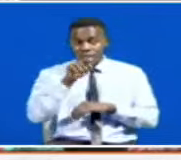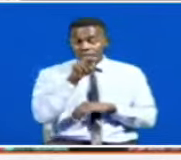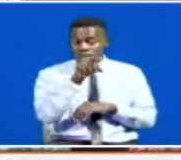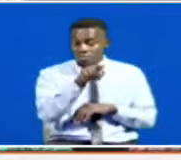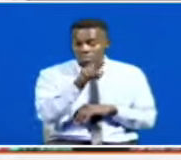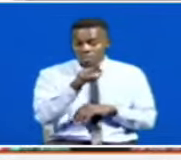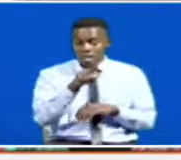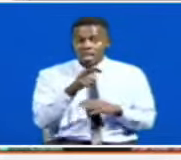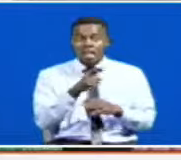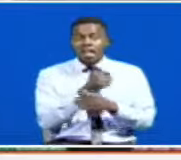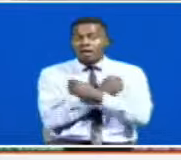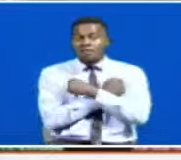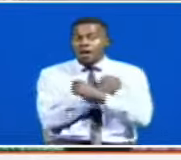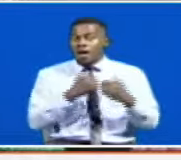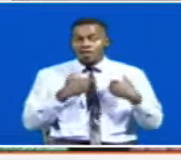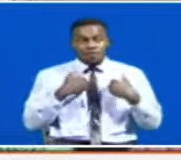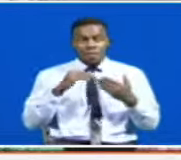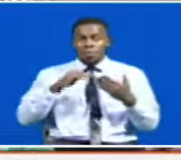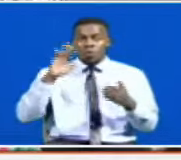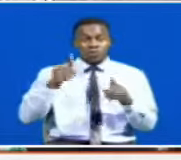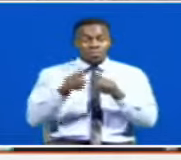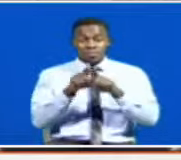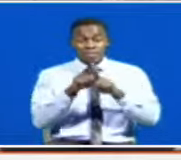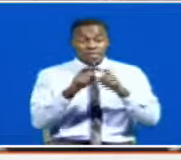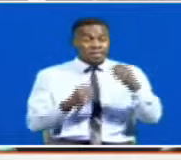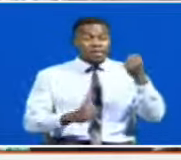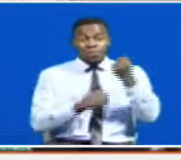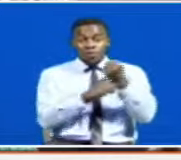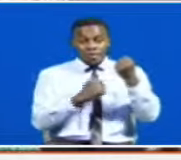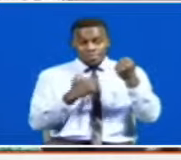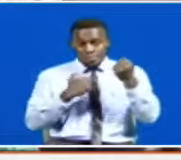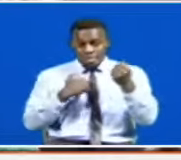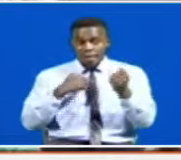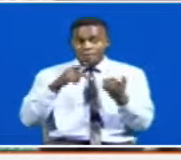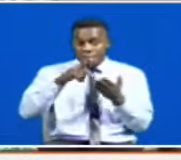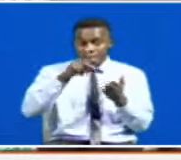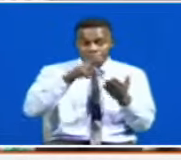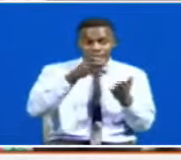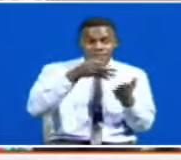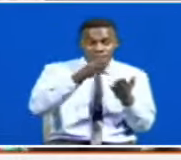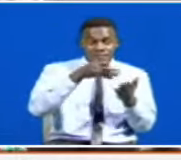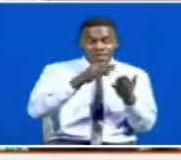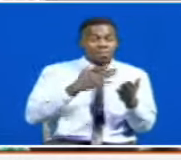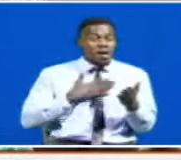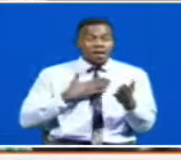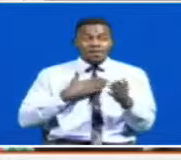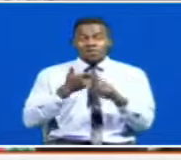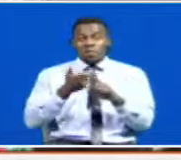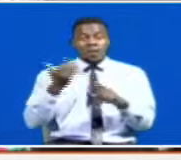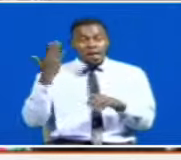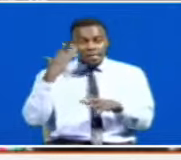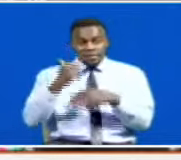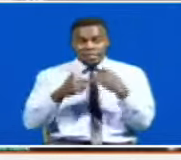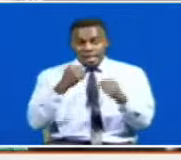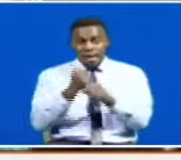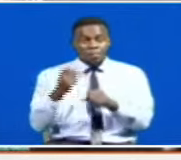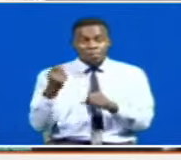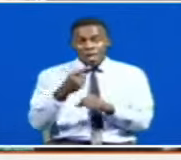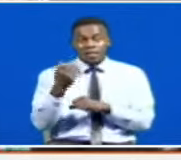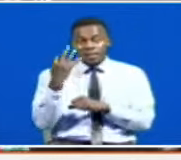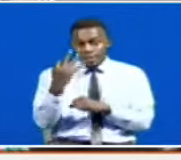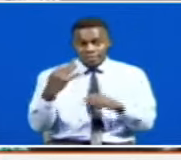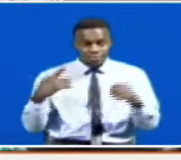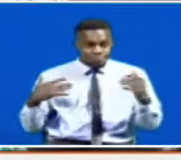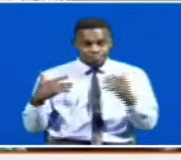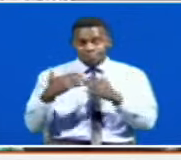and she agreed to be sponsoring me partially. So she has been paying my fee from last year March to this